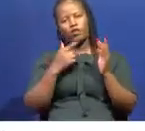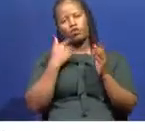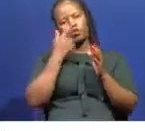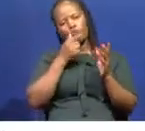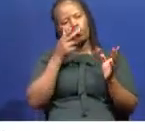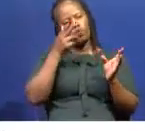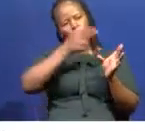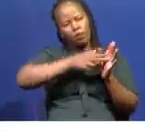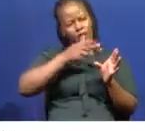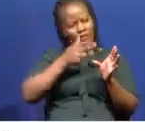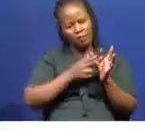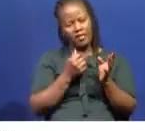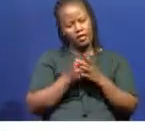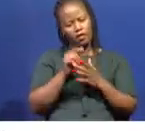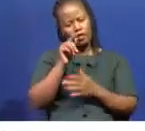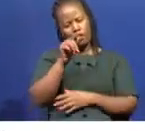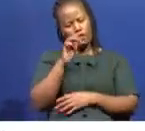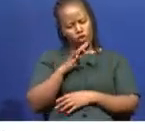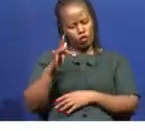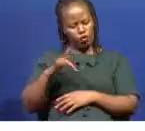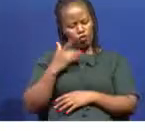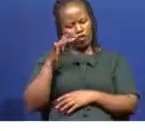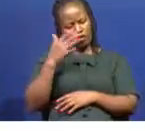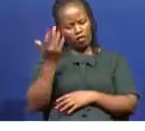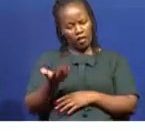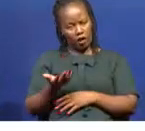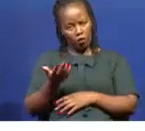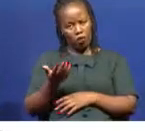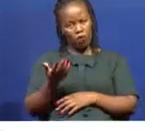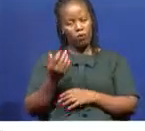what did this mean to you, and especially as well to the game?